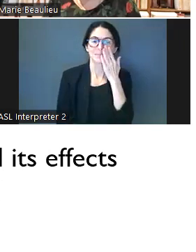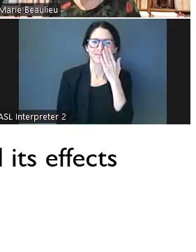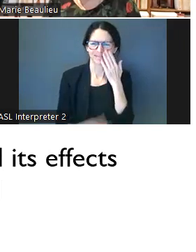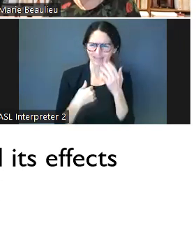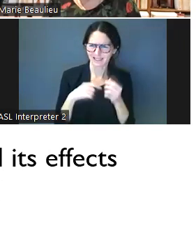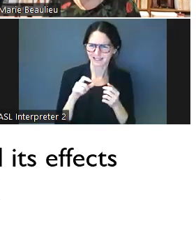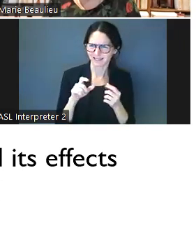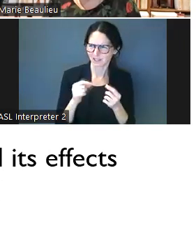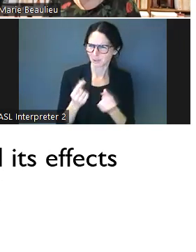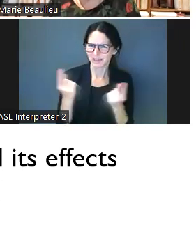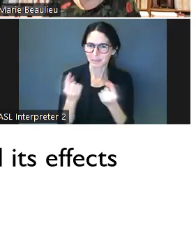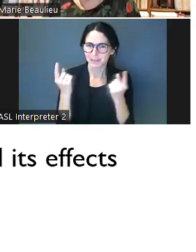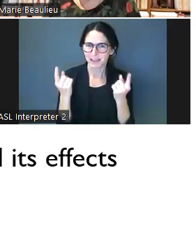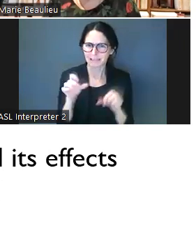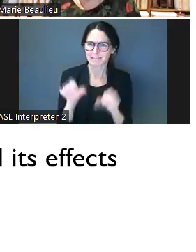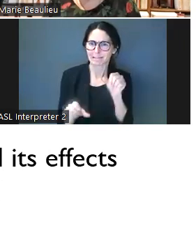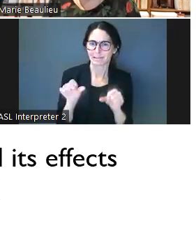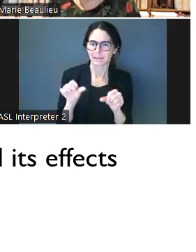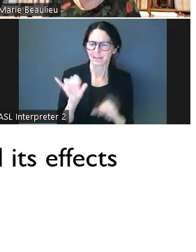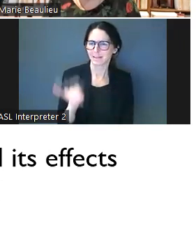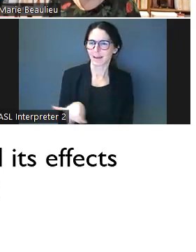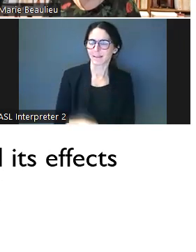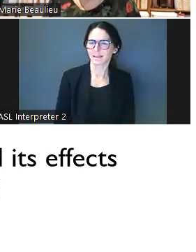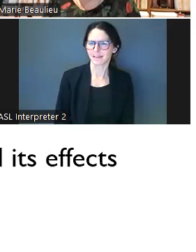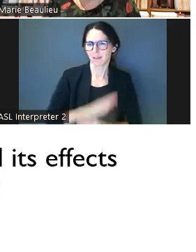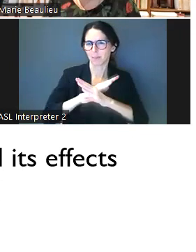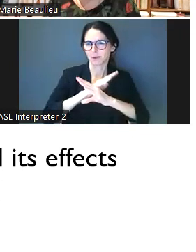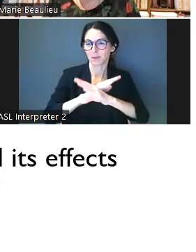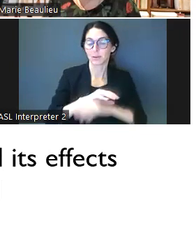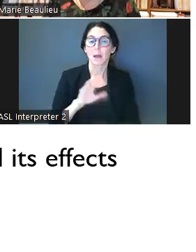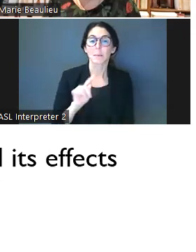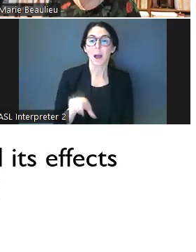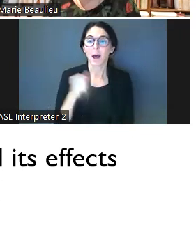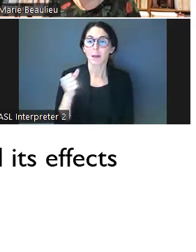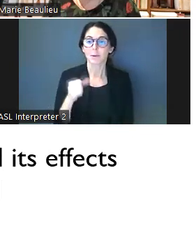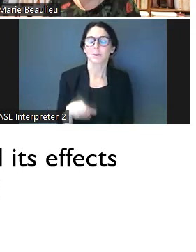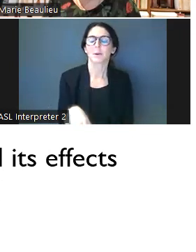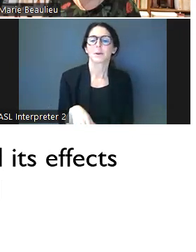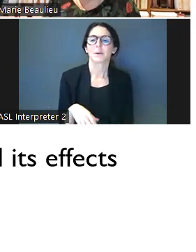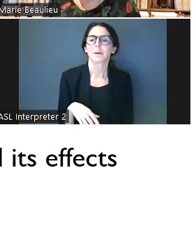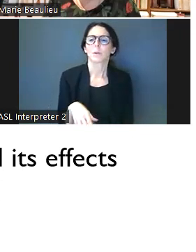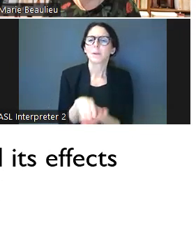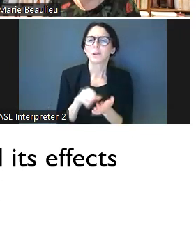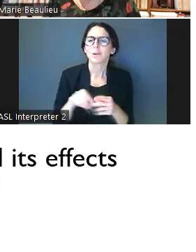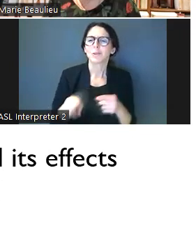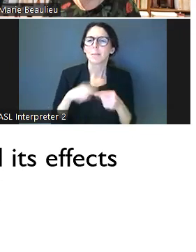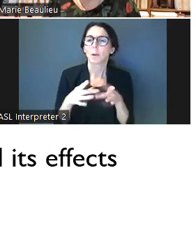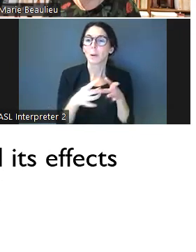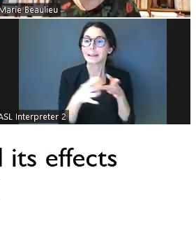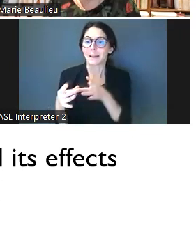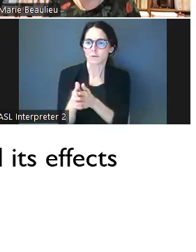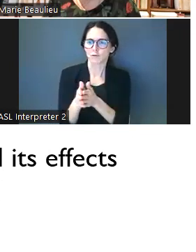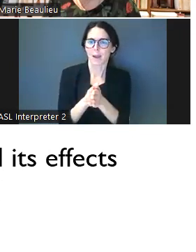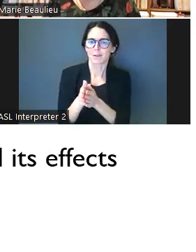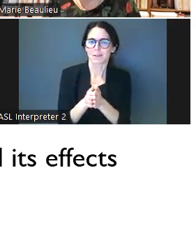not. But we also learn more about several drivers. So some